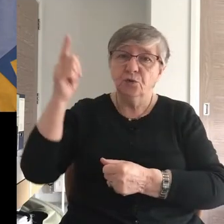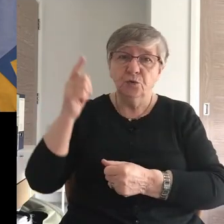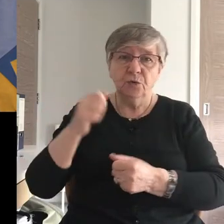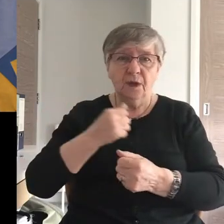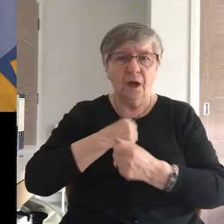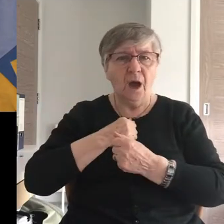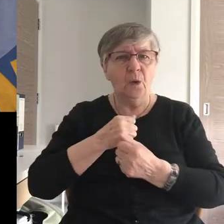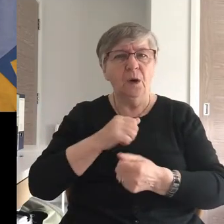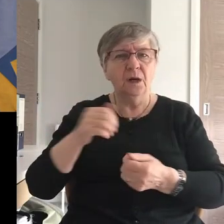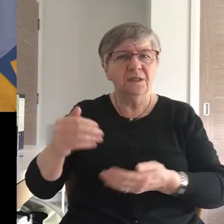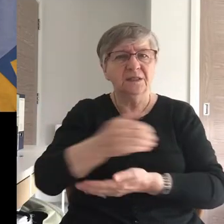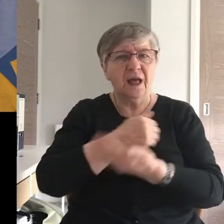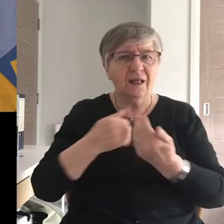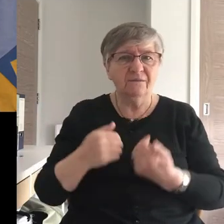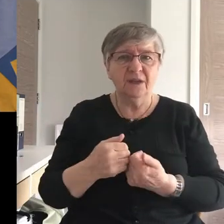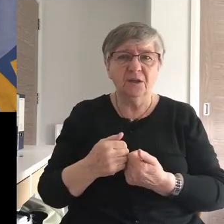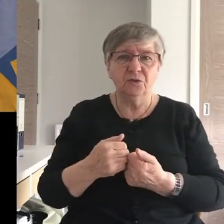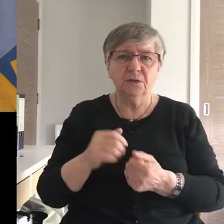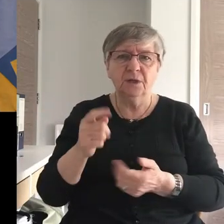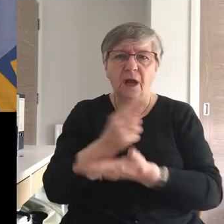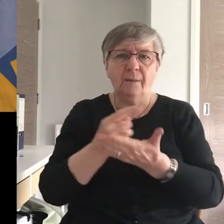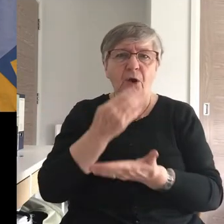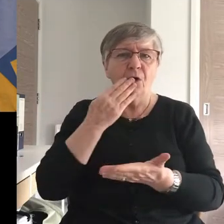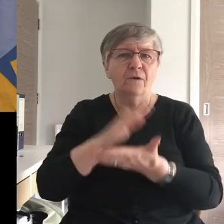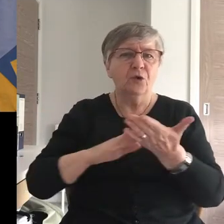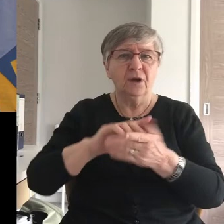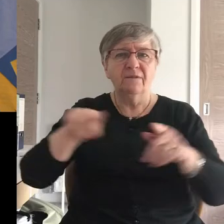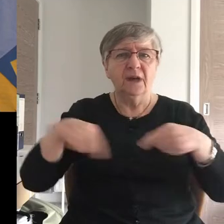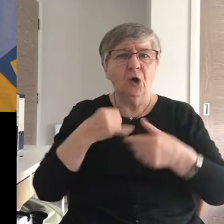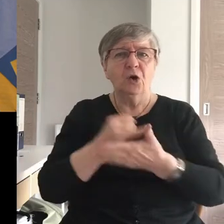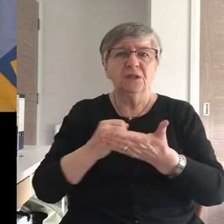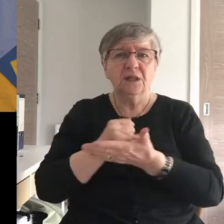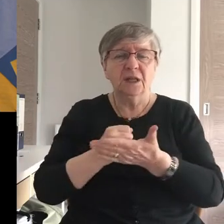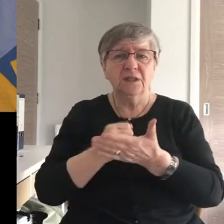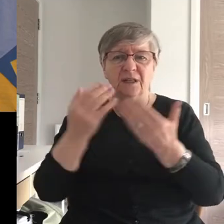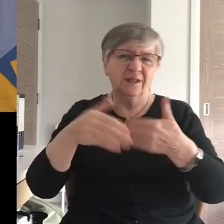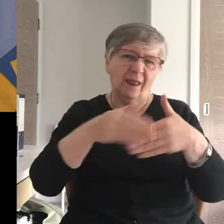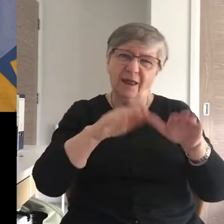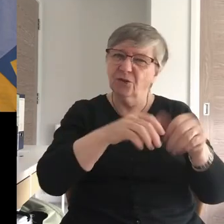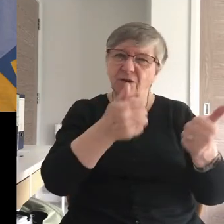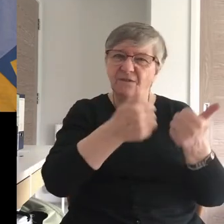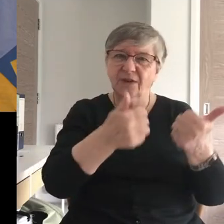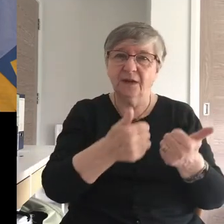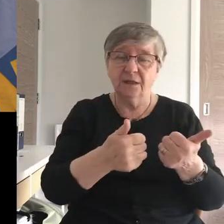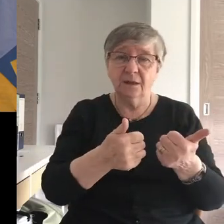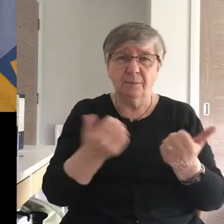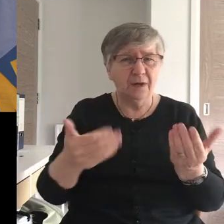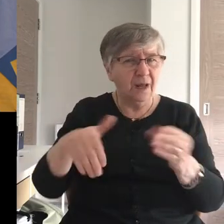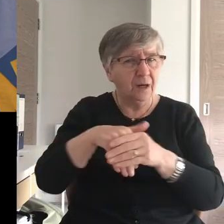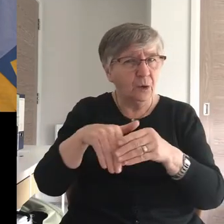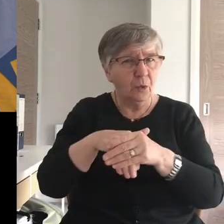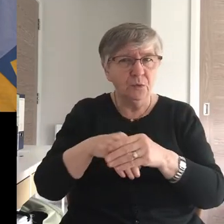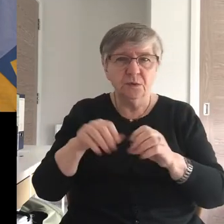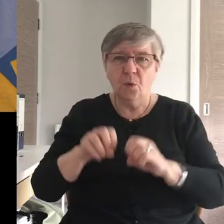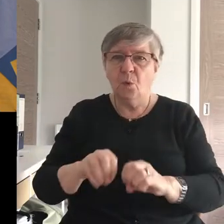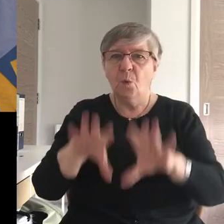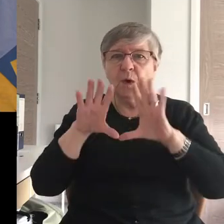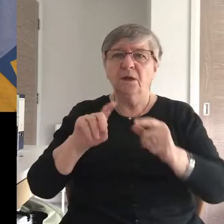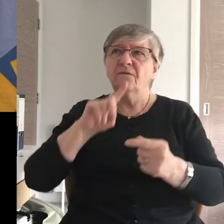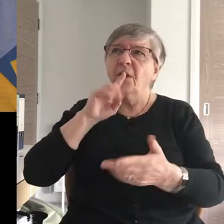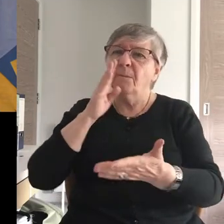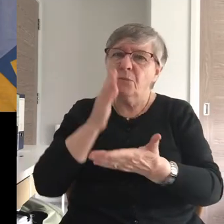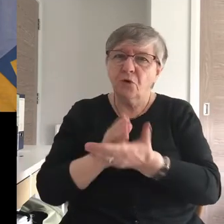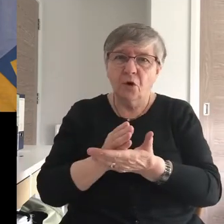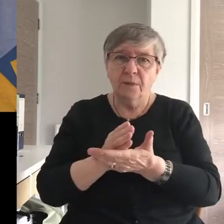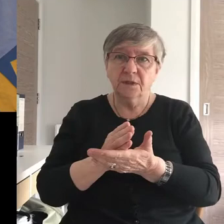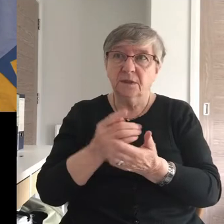is not simply about forgiving us our sins and letting us off the hook, but includes this wonderful promise about us